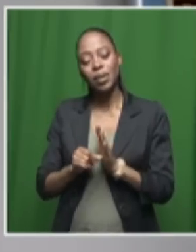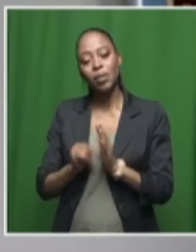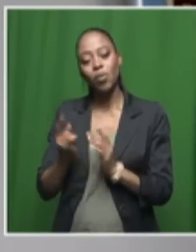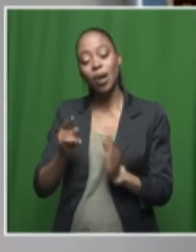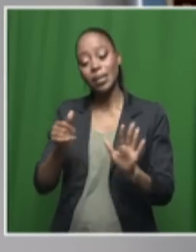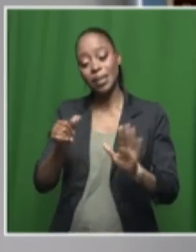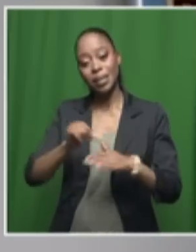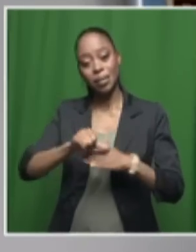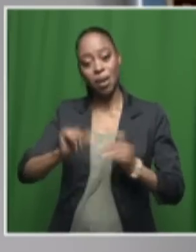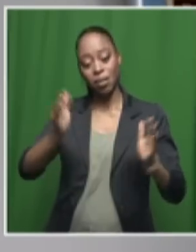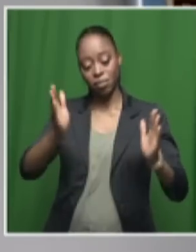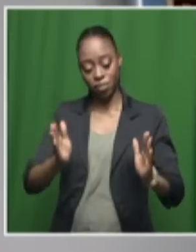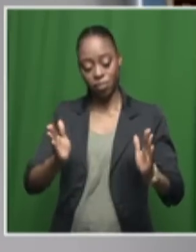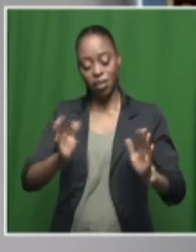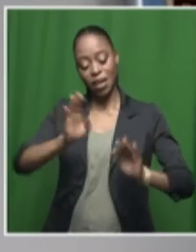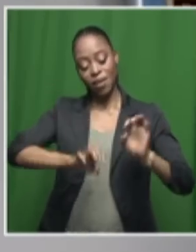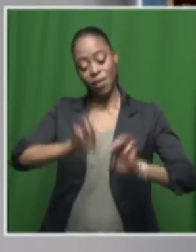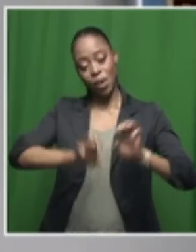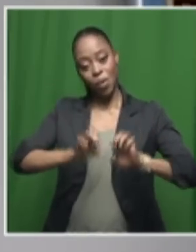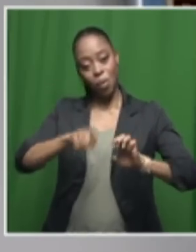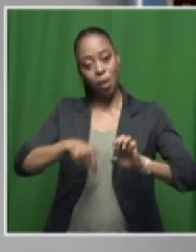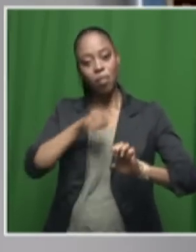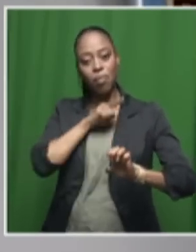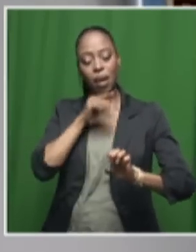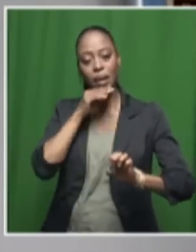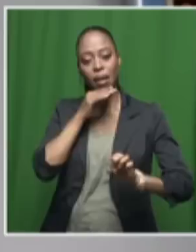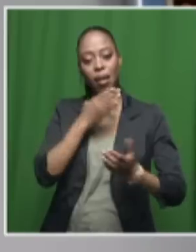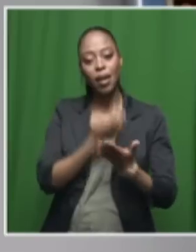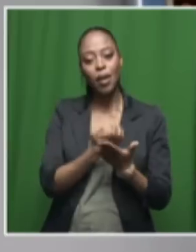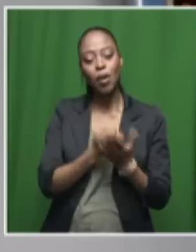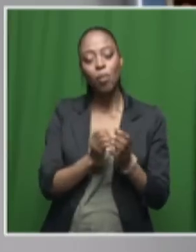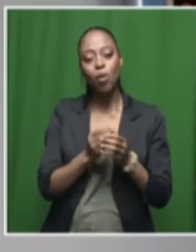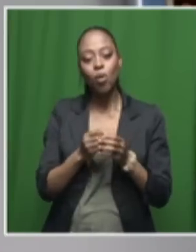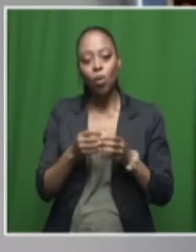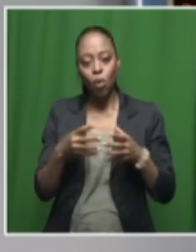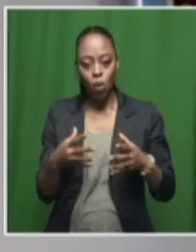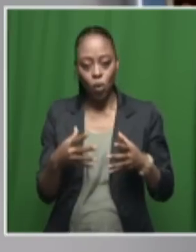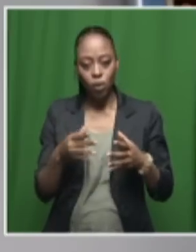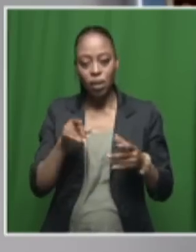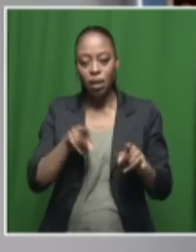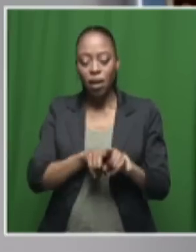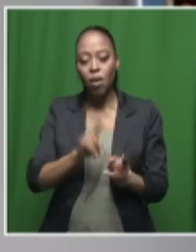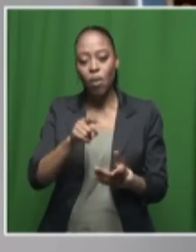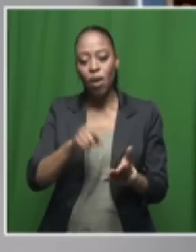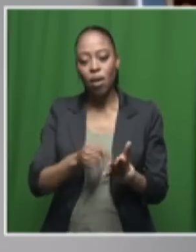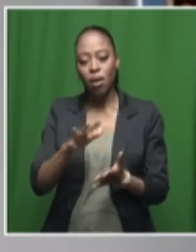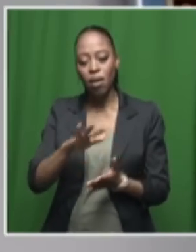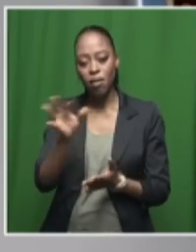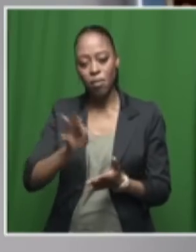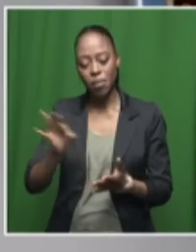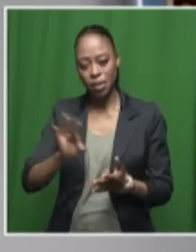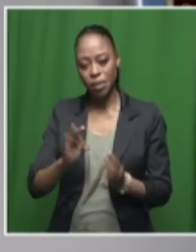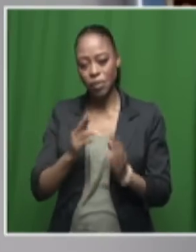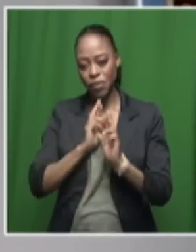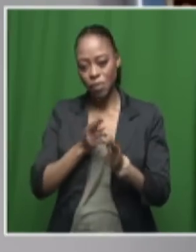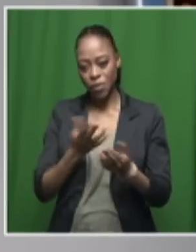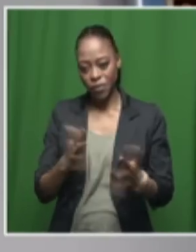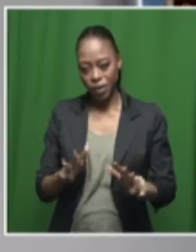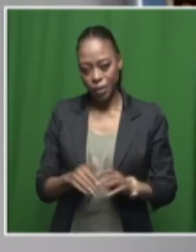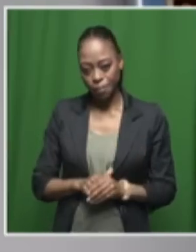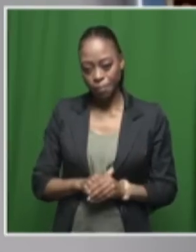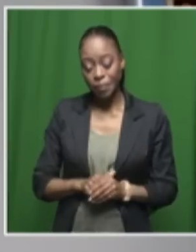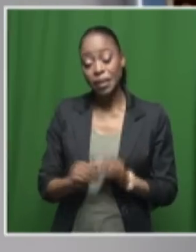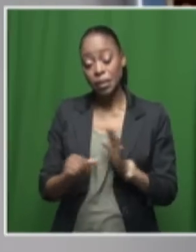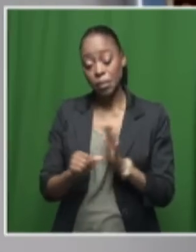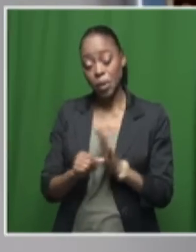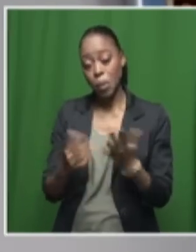number. And if you look at the 6 months number, then economic growth of around, let's call it 1.5% was reported. Now, that's important to look at